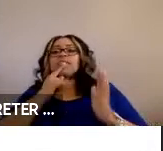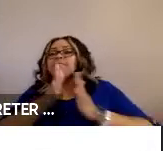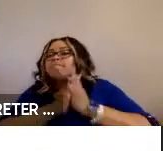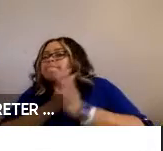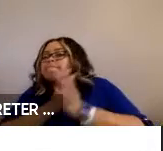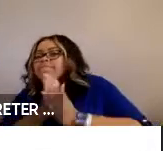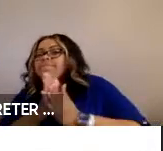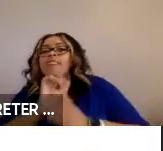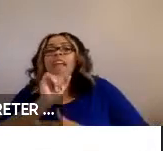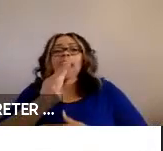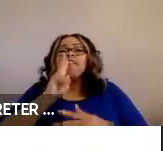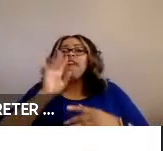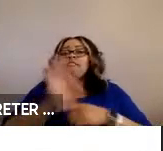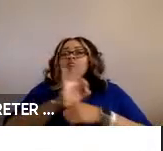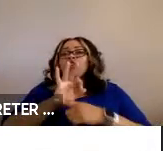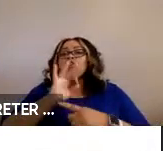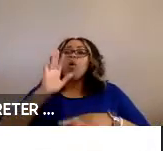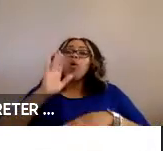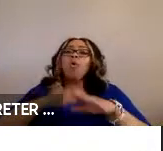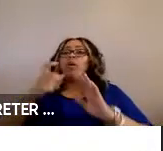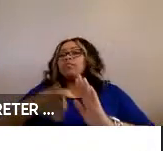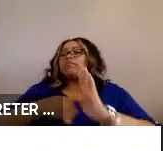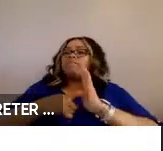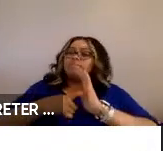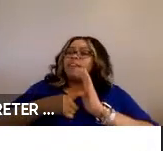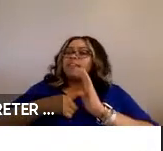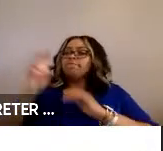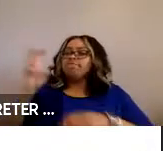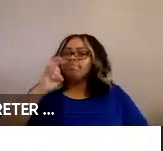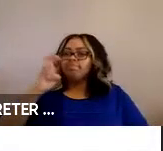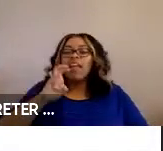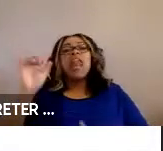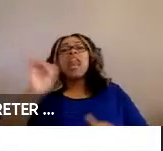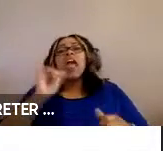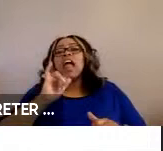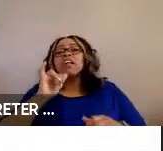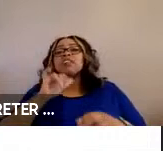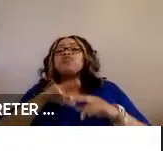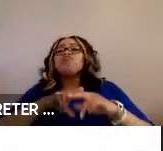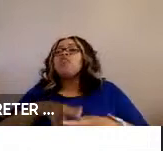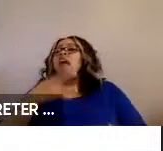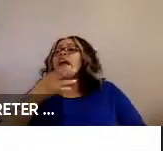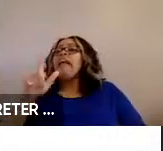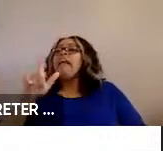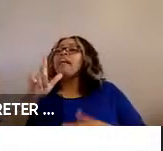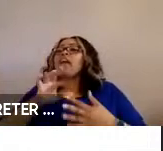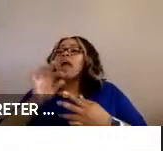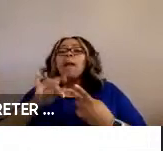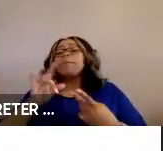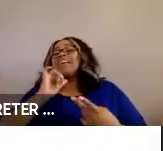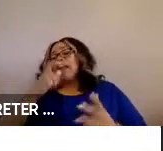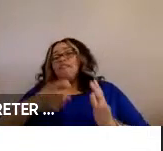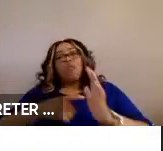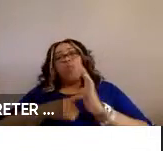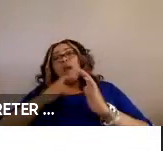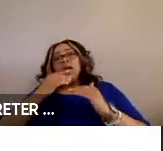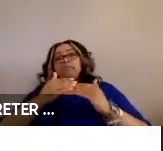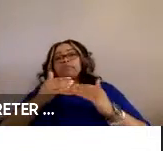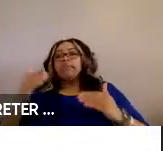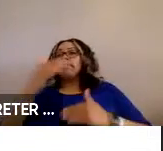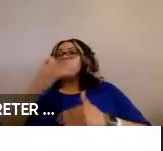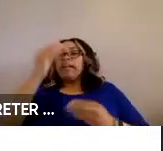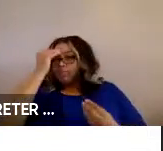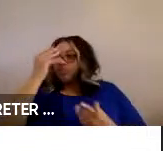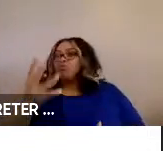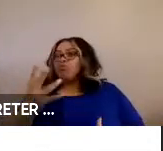to function as an on-demand transport mode, similar to ride-hailing options, and that usage would not require advanced